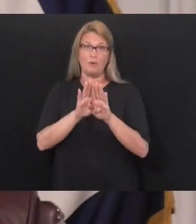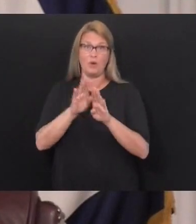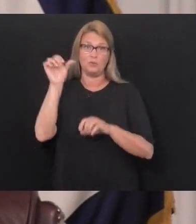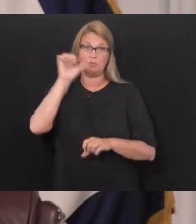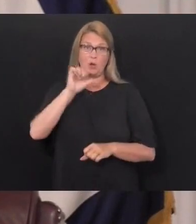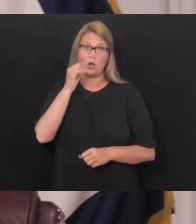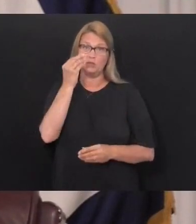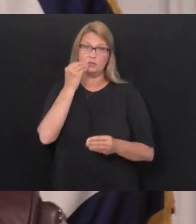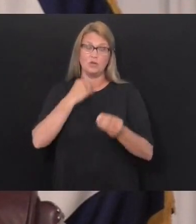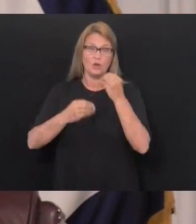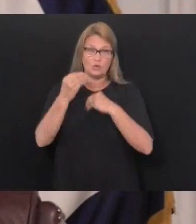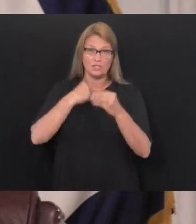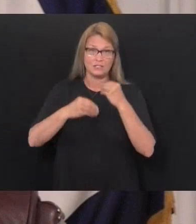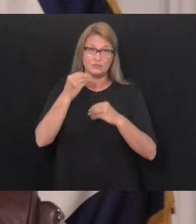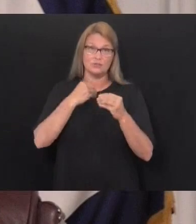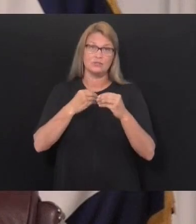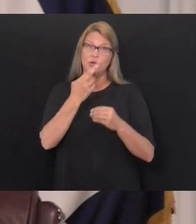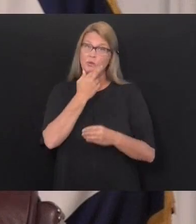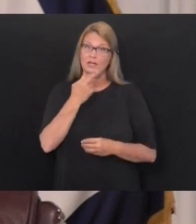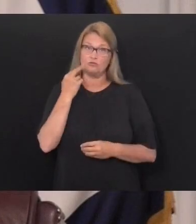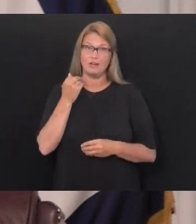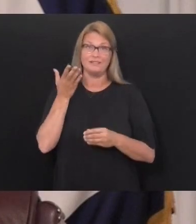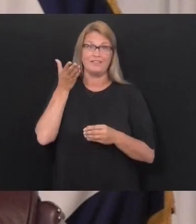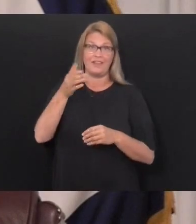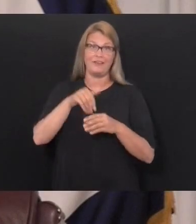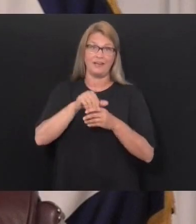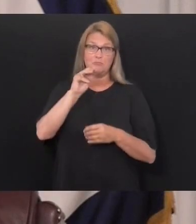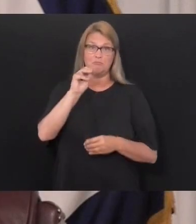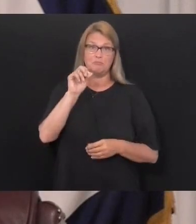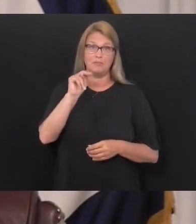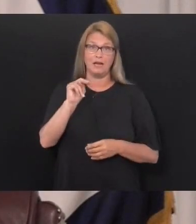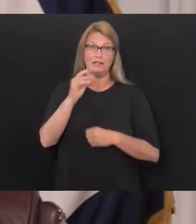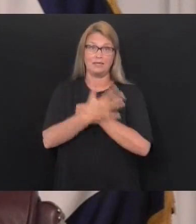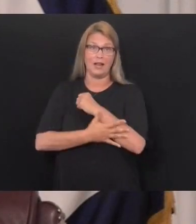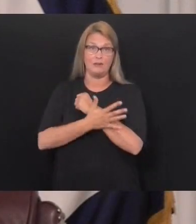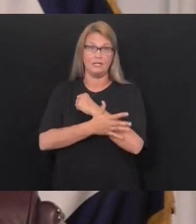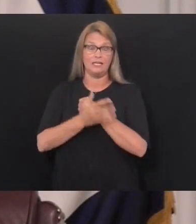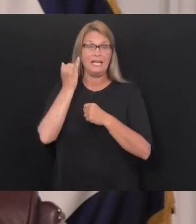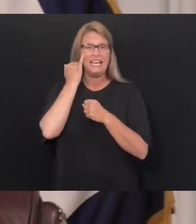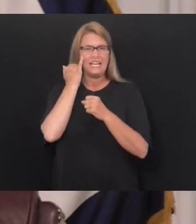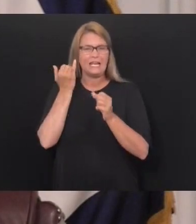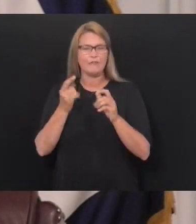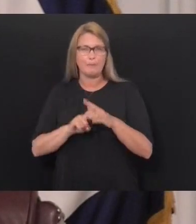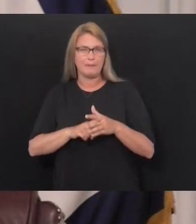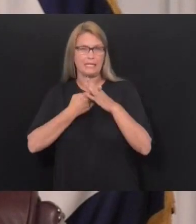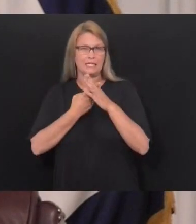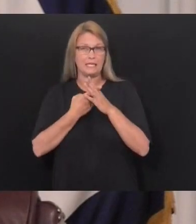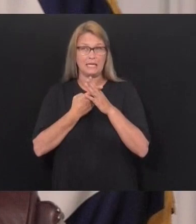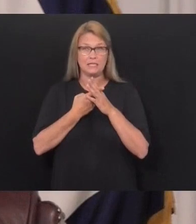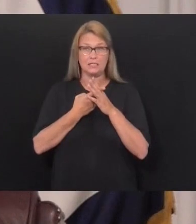and that's why I'm opposed to that. All right, thank you, Steve. Next, we'll go to Kenny Bass with WCHS.